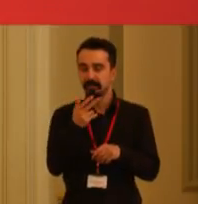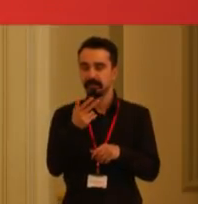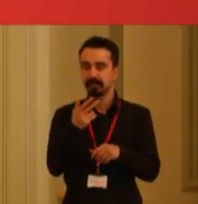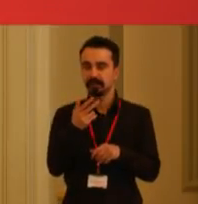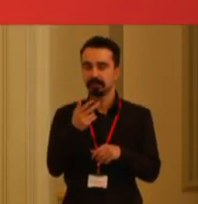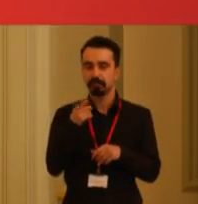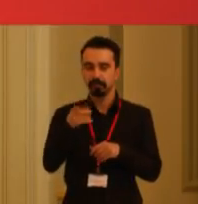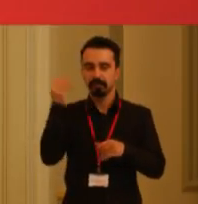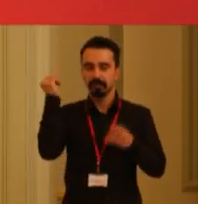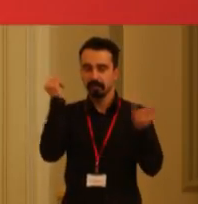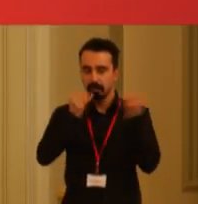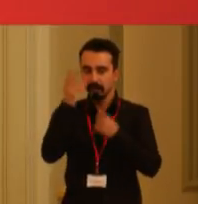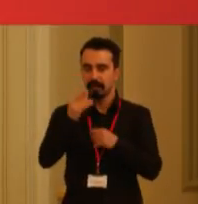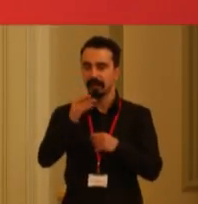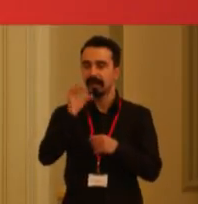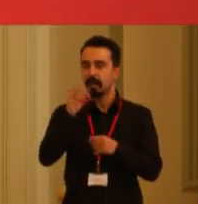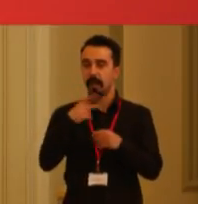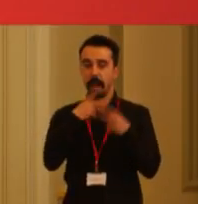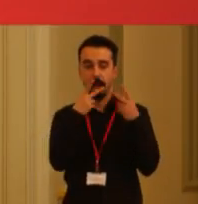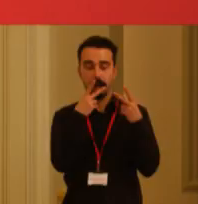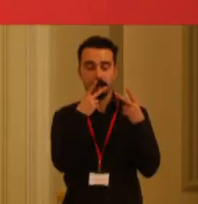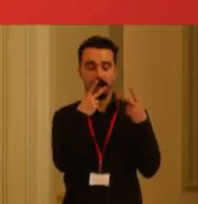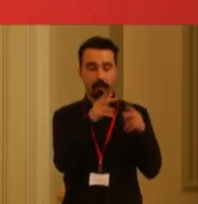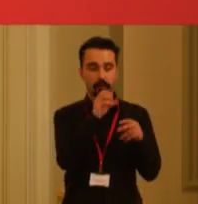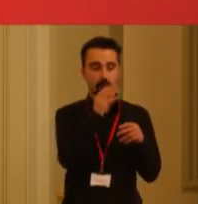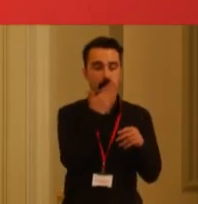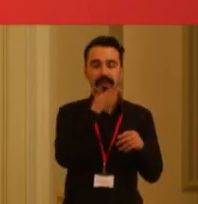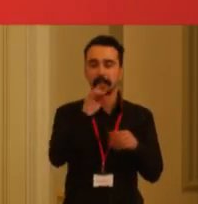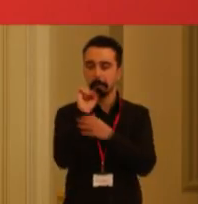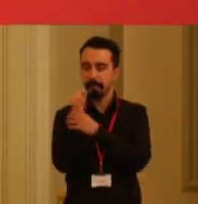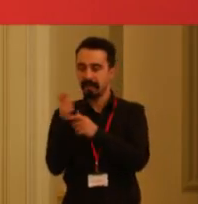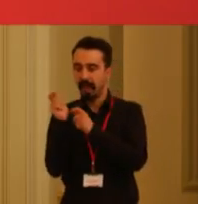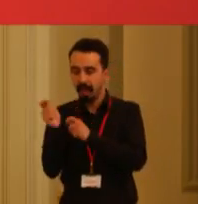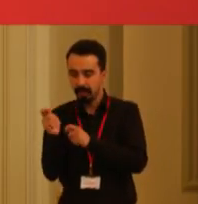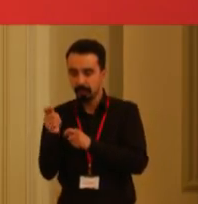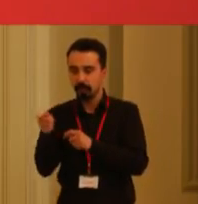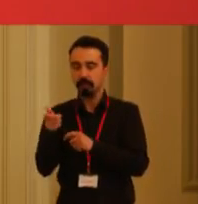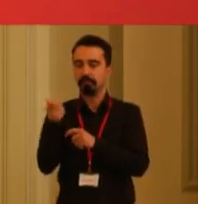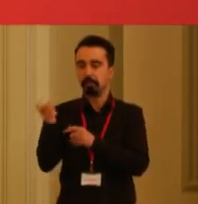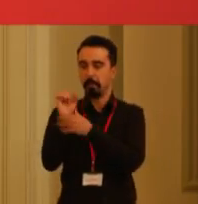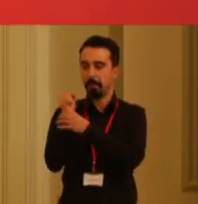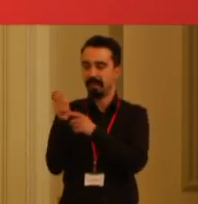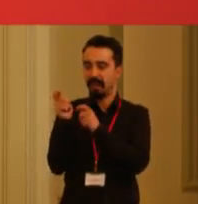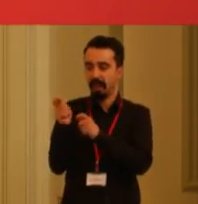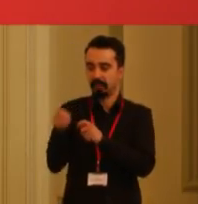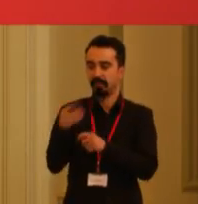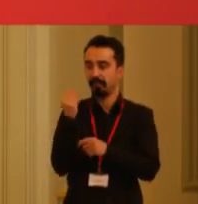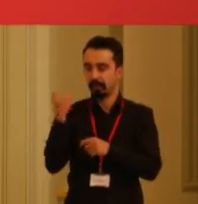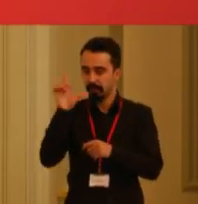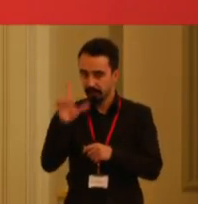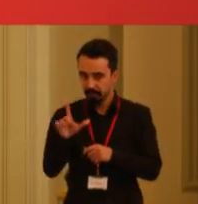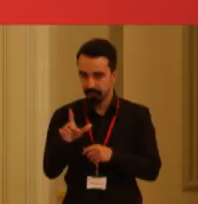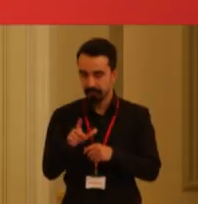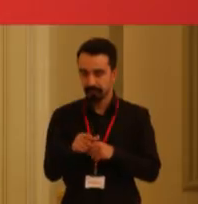to be tangible. And it's not just public education. We need skills training and also